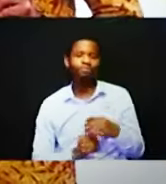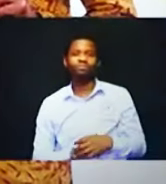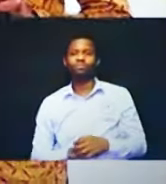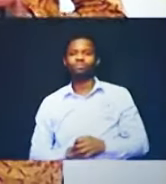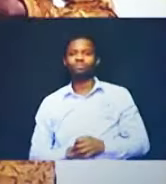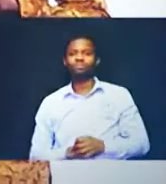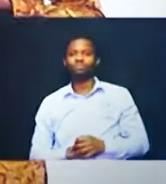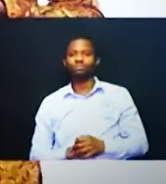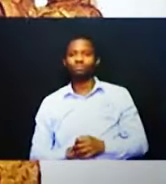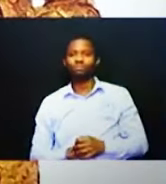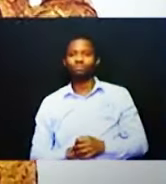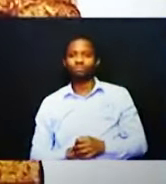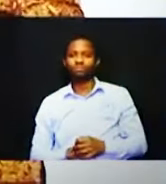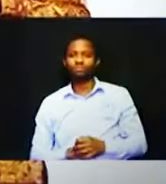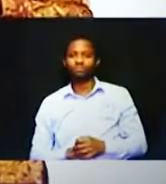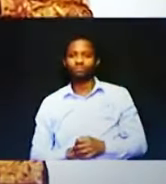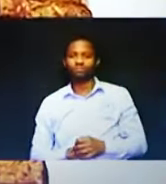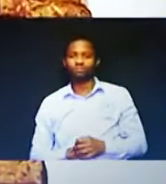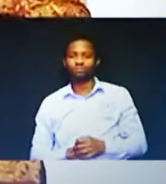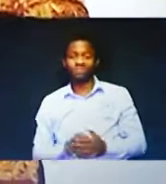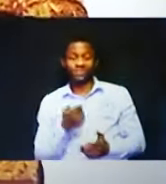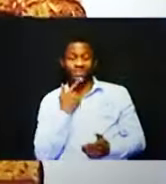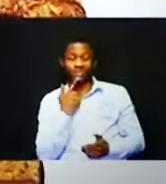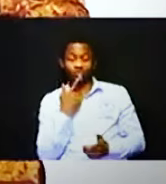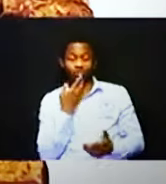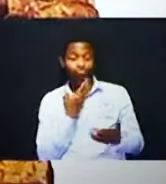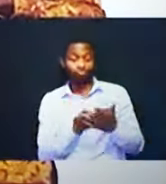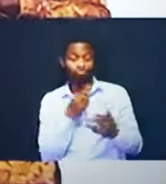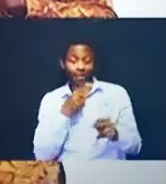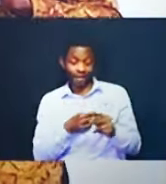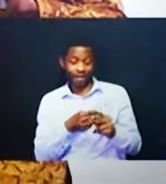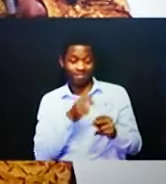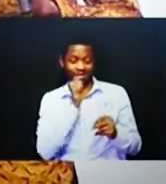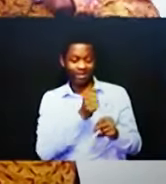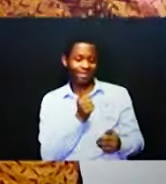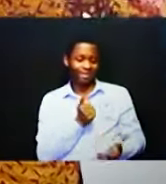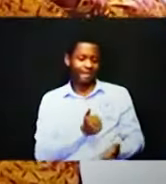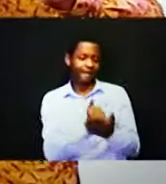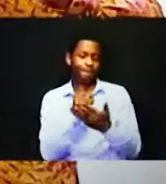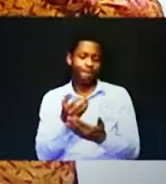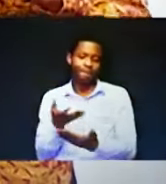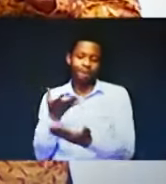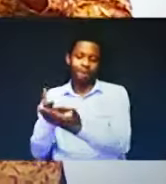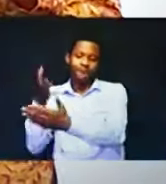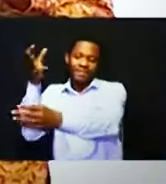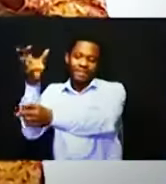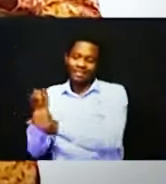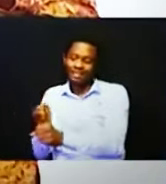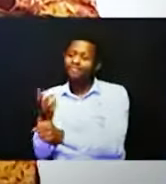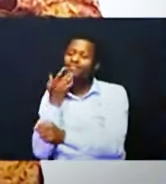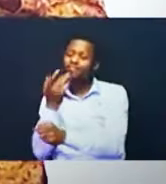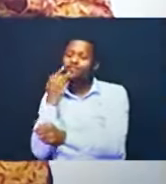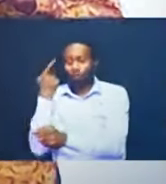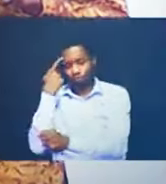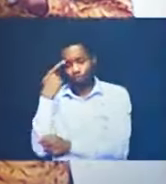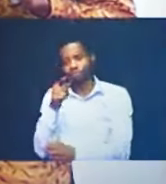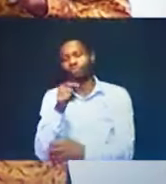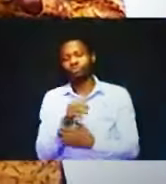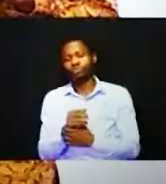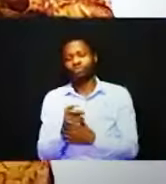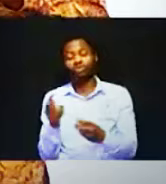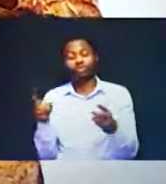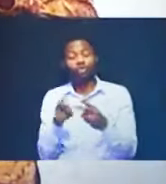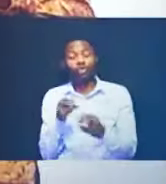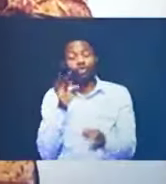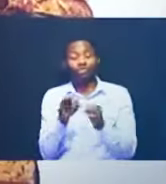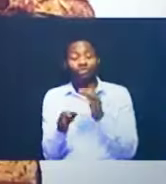We are saying that good name purchases favors. Na ye can say a dimpa, a di adum anadoye ebreu. Now, if God shows